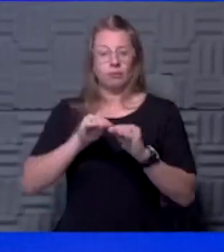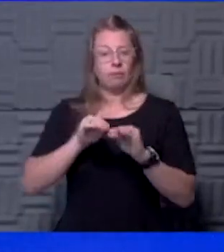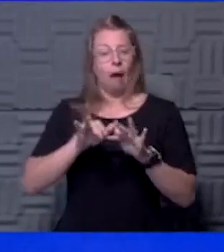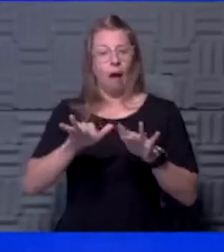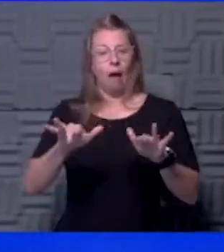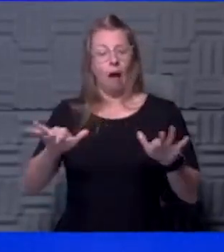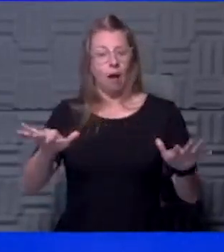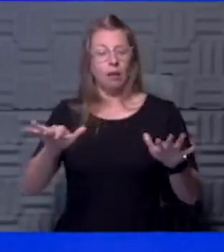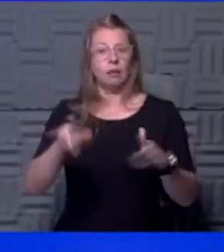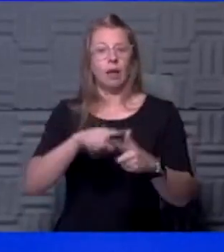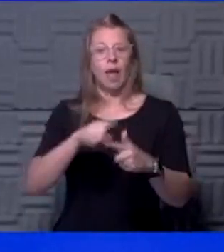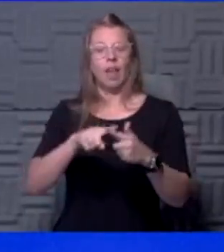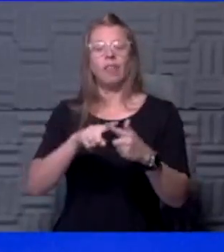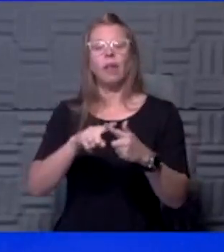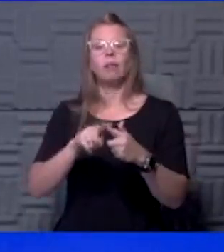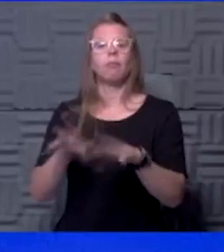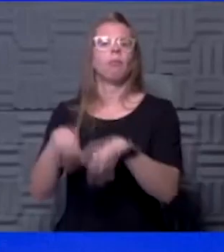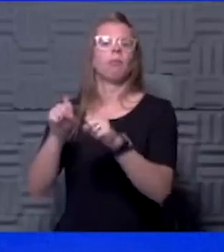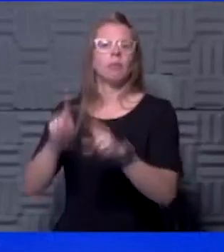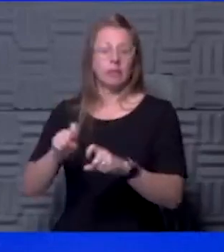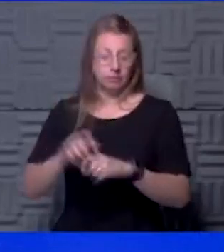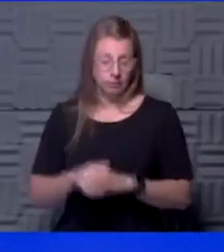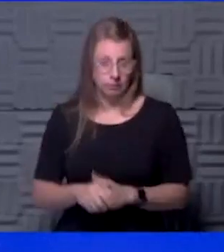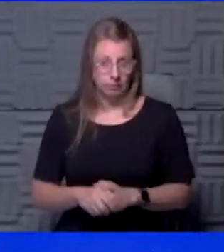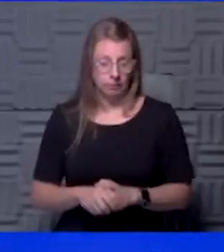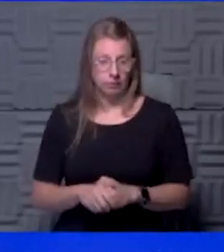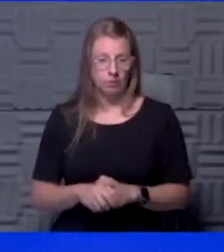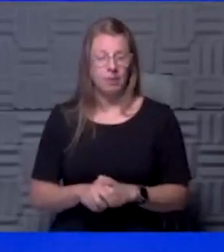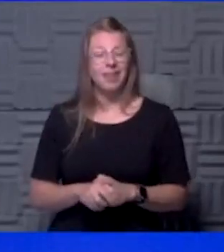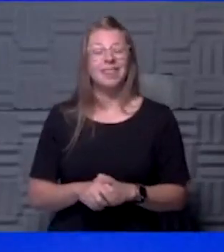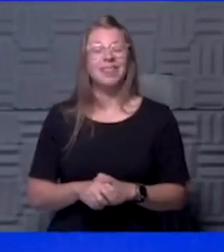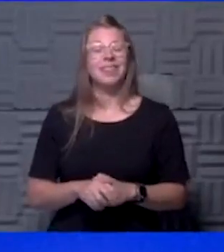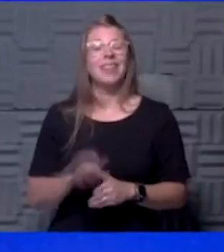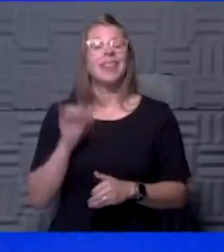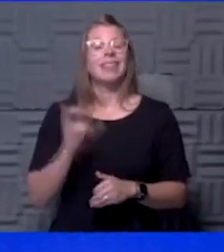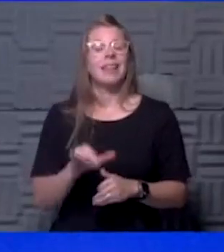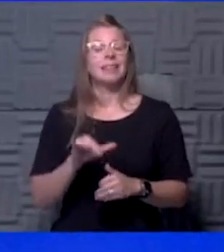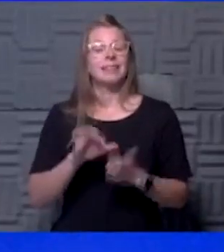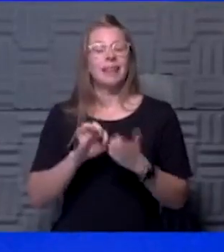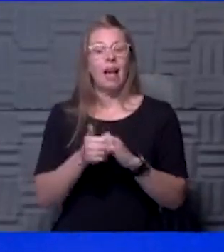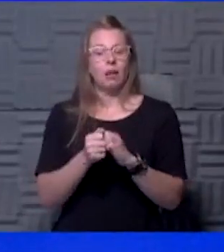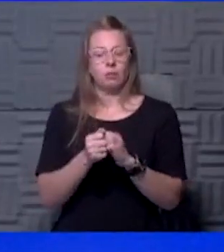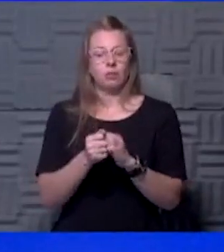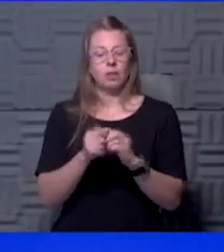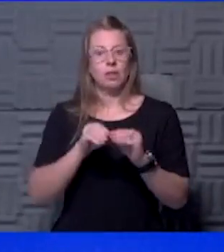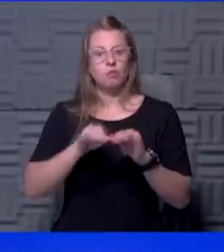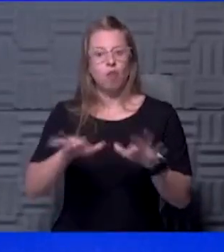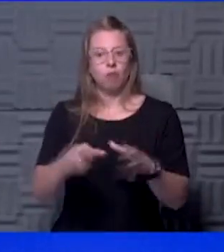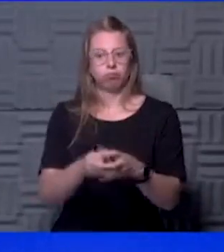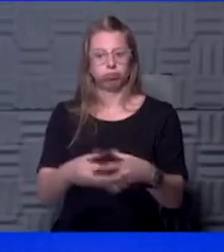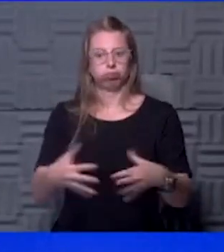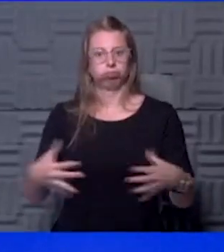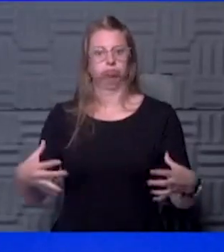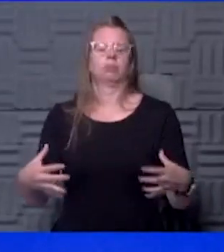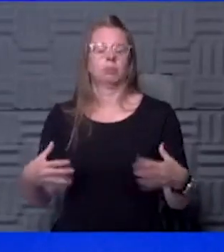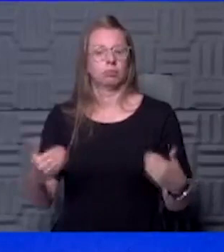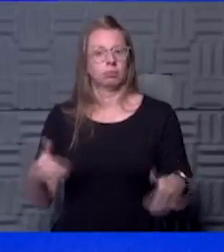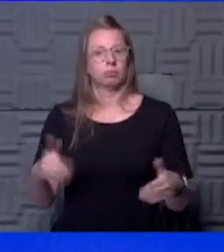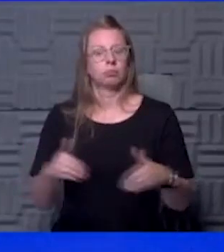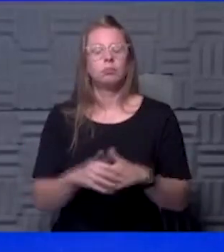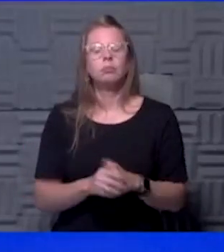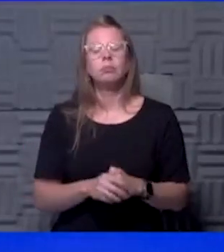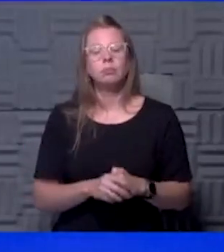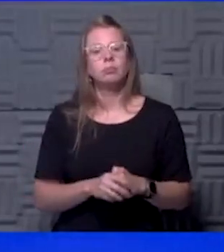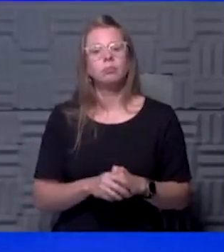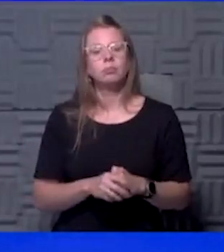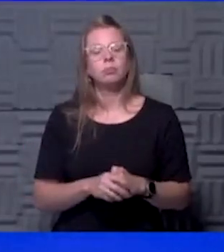their colleagues and then going to get tests. And that is how you can see how the growth and the spread of this disease can be exponential, and